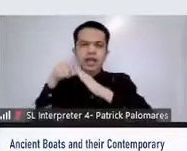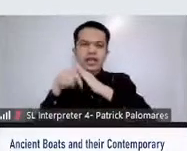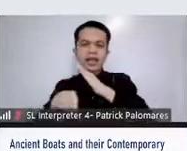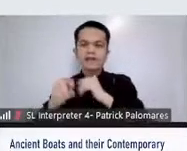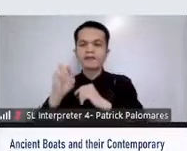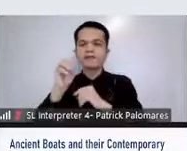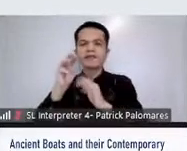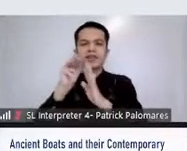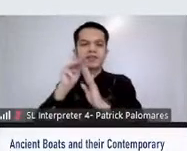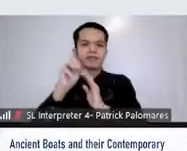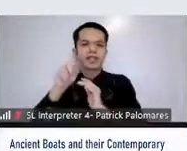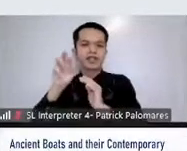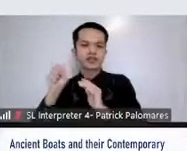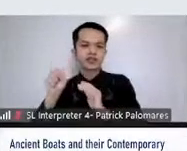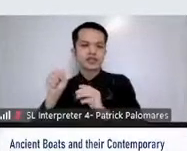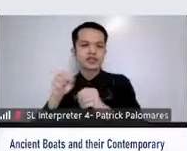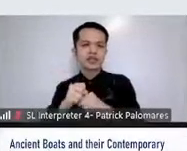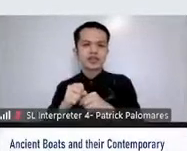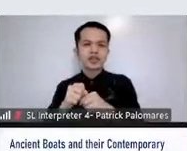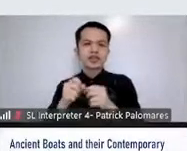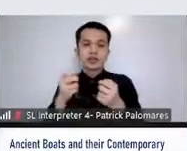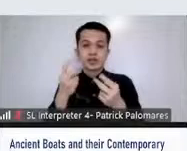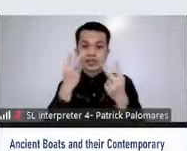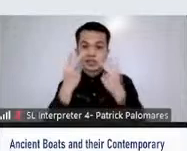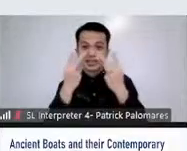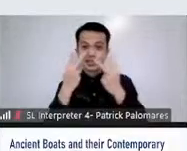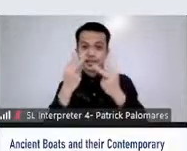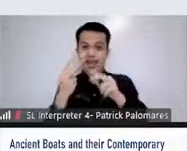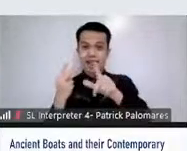hull section, as you can see here on the left side,